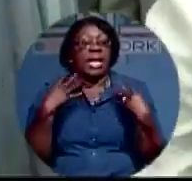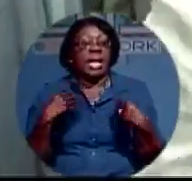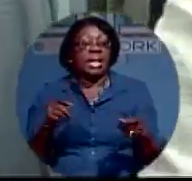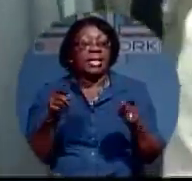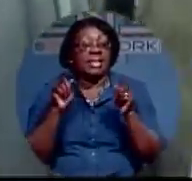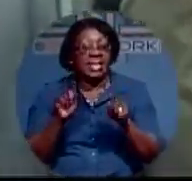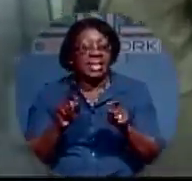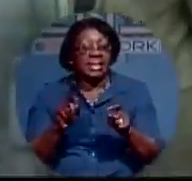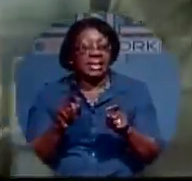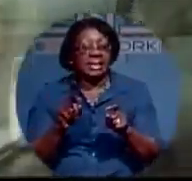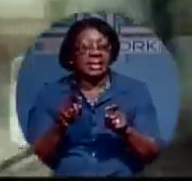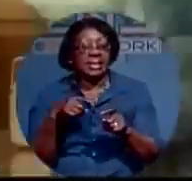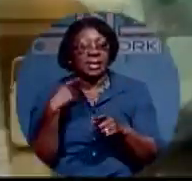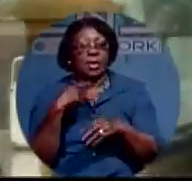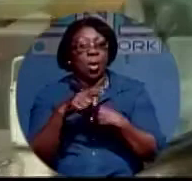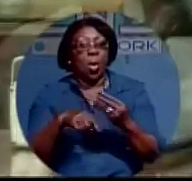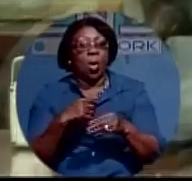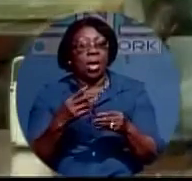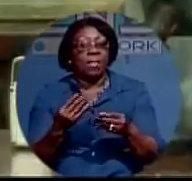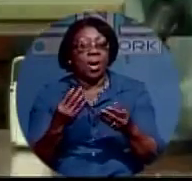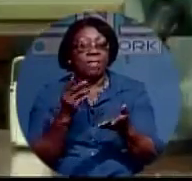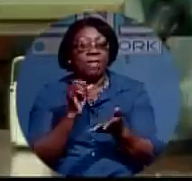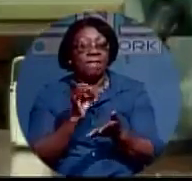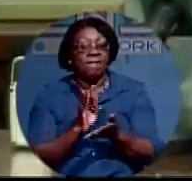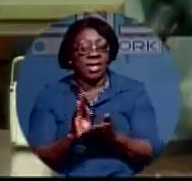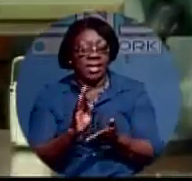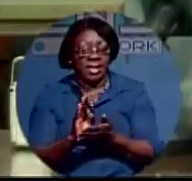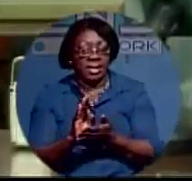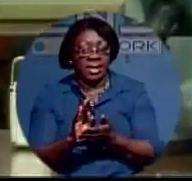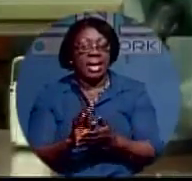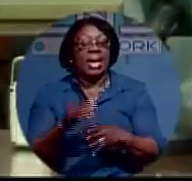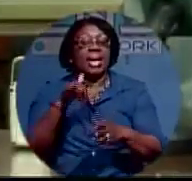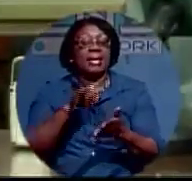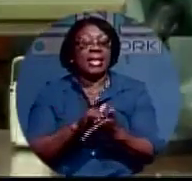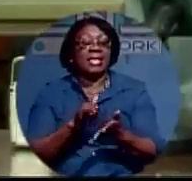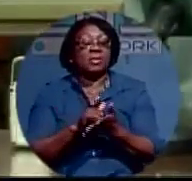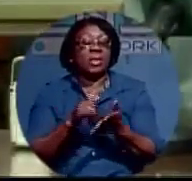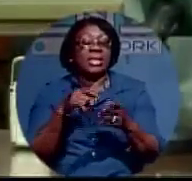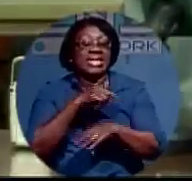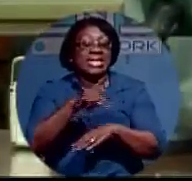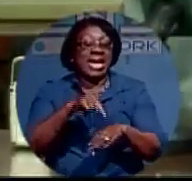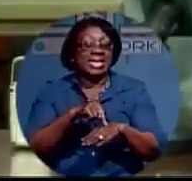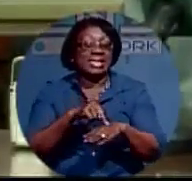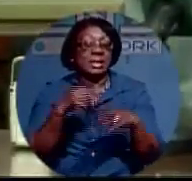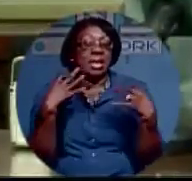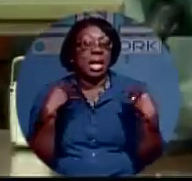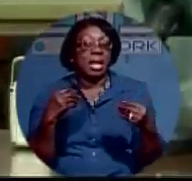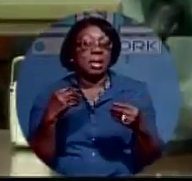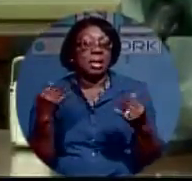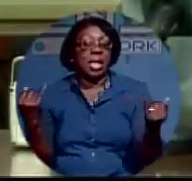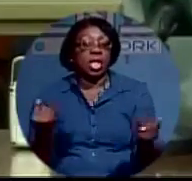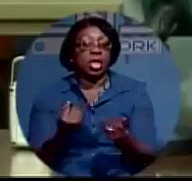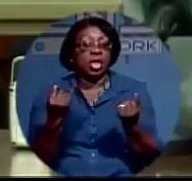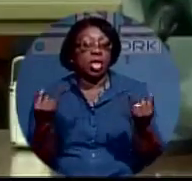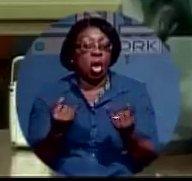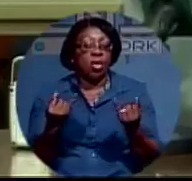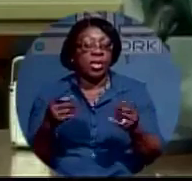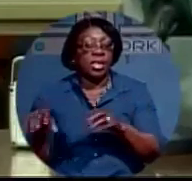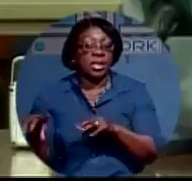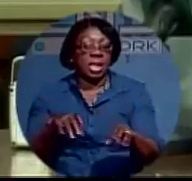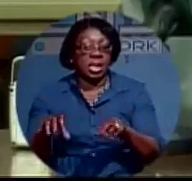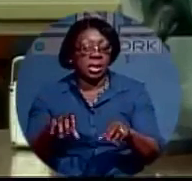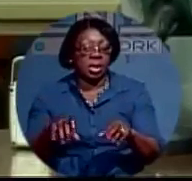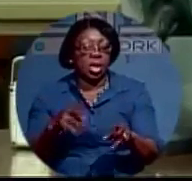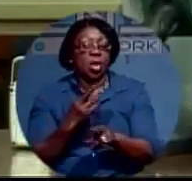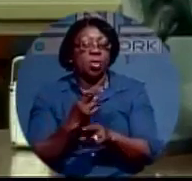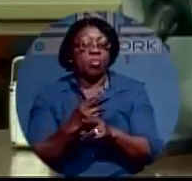its own funding, and that's what National Health Insurance does. Right now, the Ministry of Health competes with all